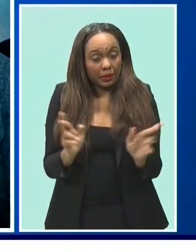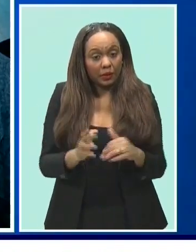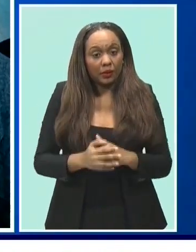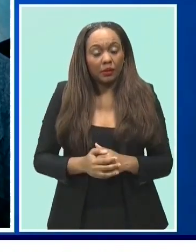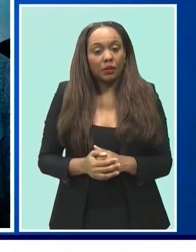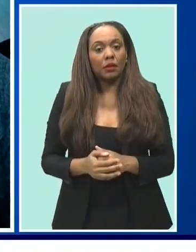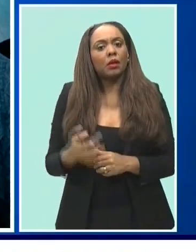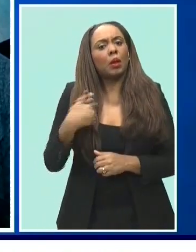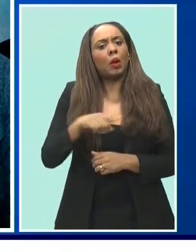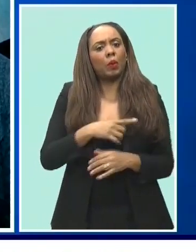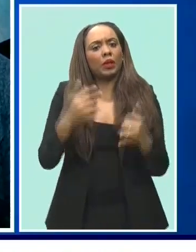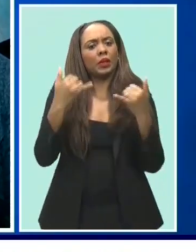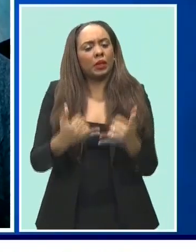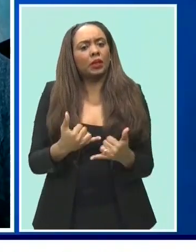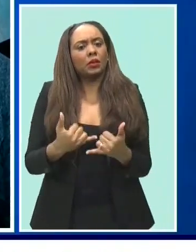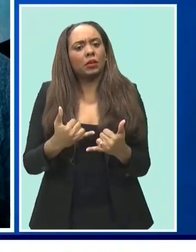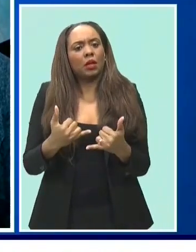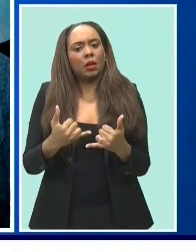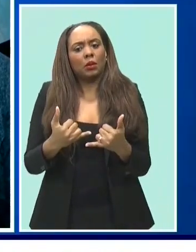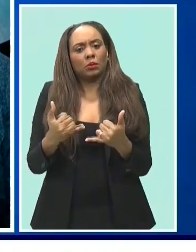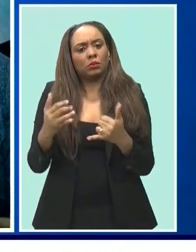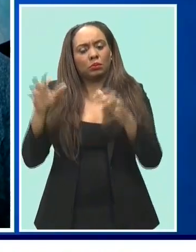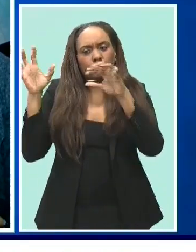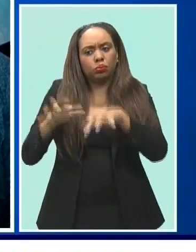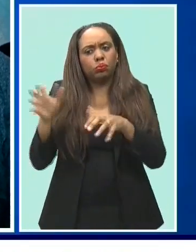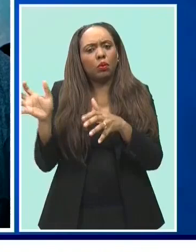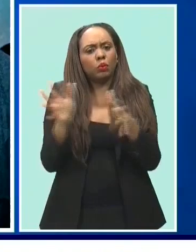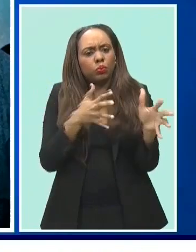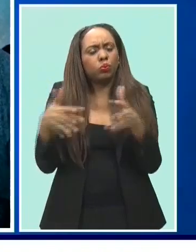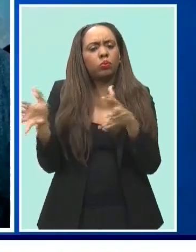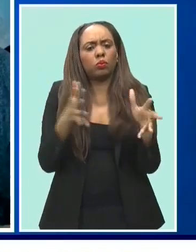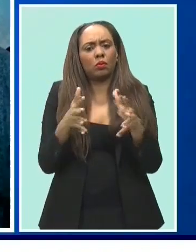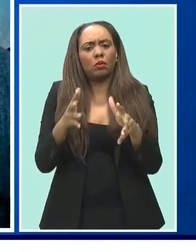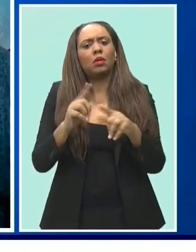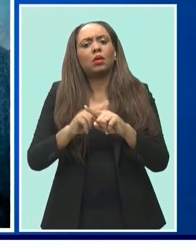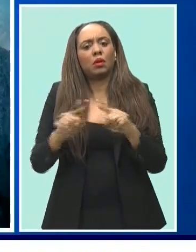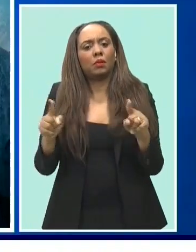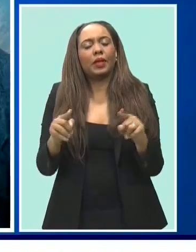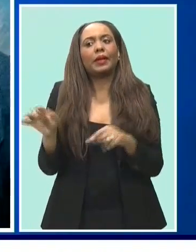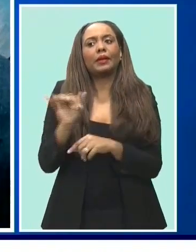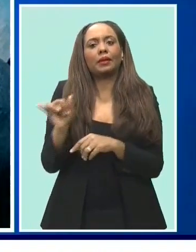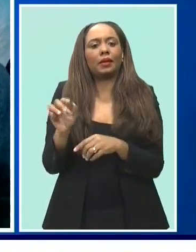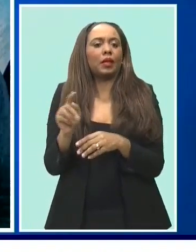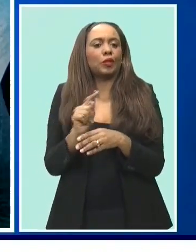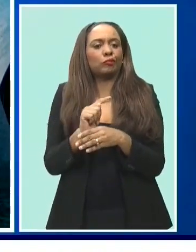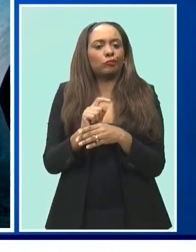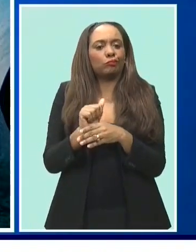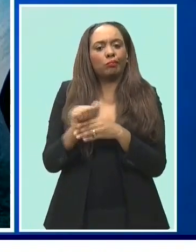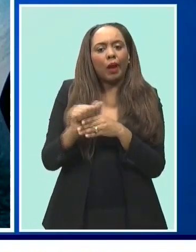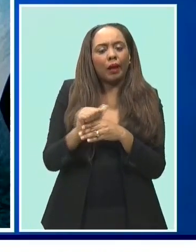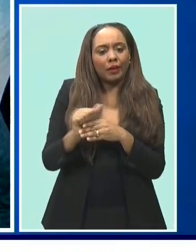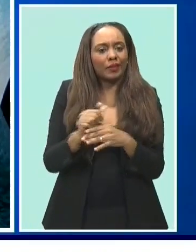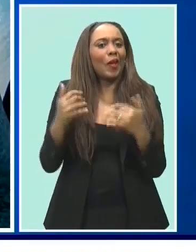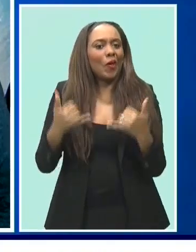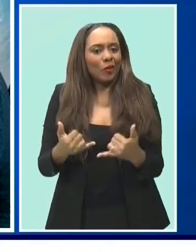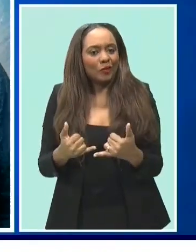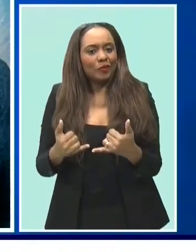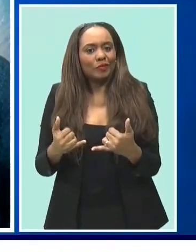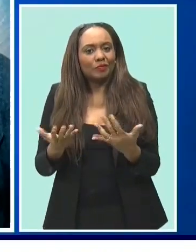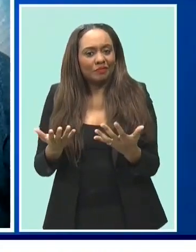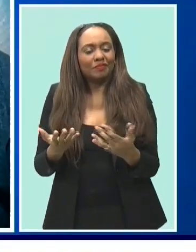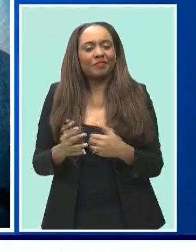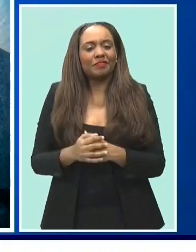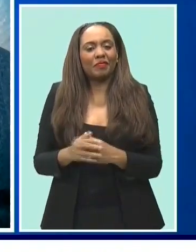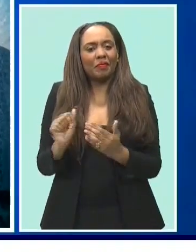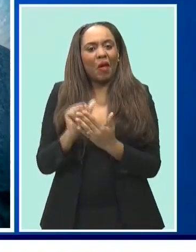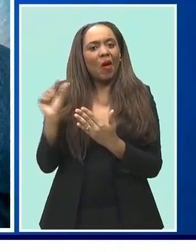in preparing ourselves, this effectively could be considered a dry run, and some may even say by the absence